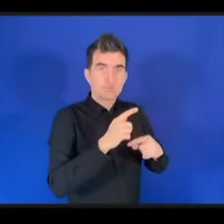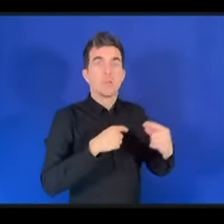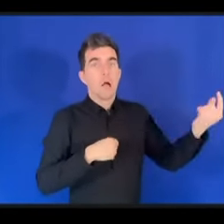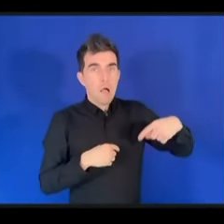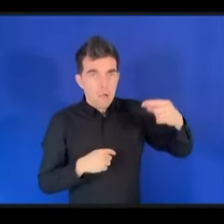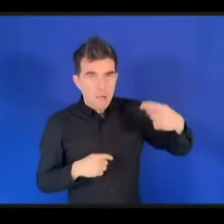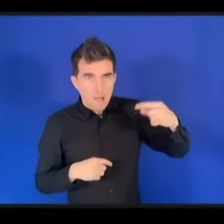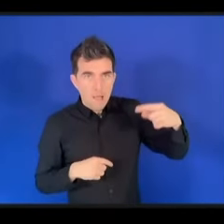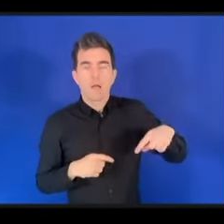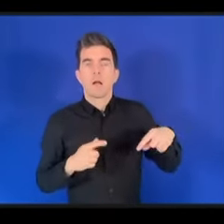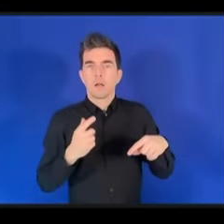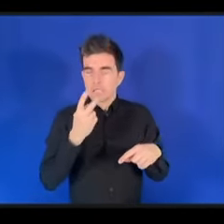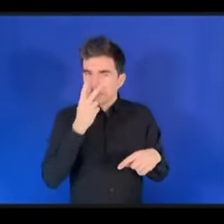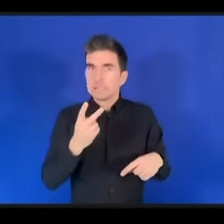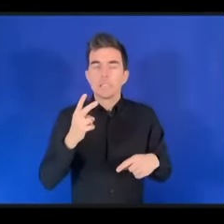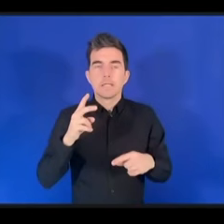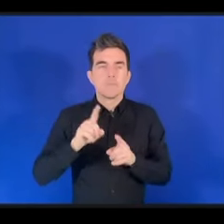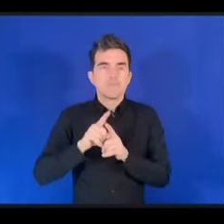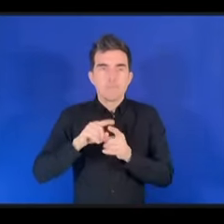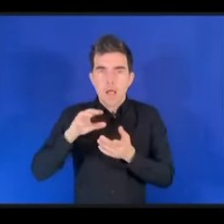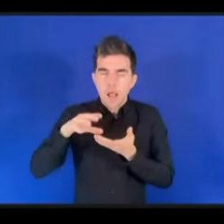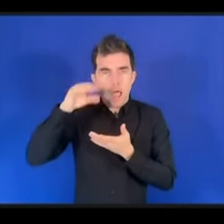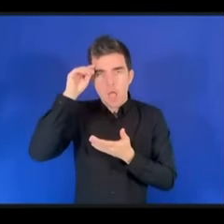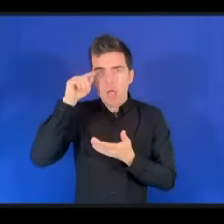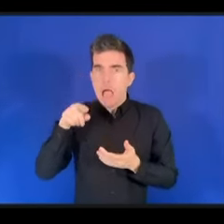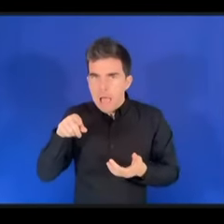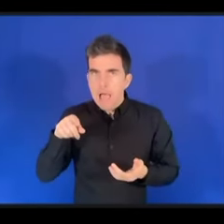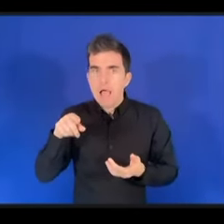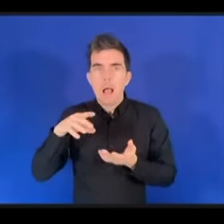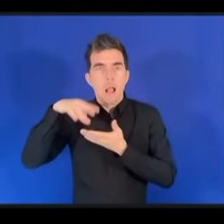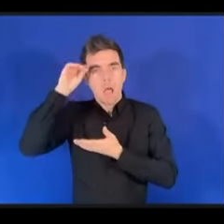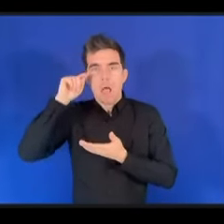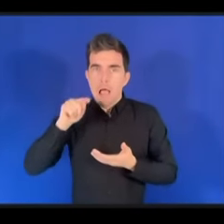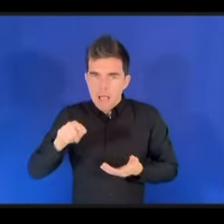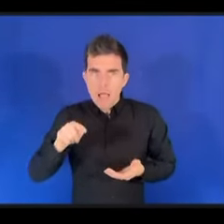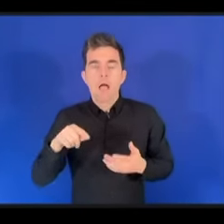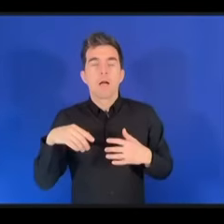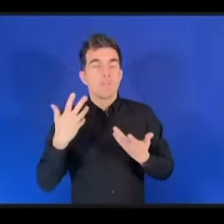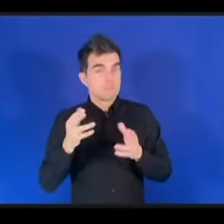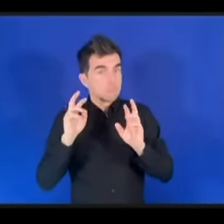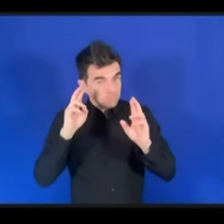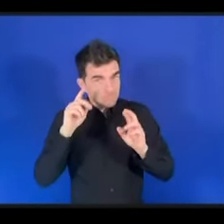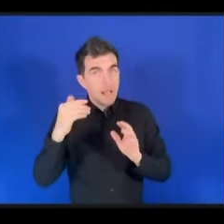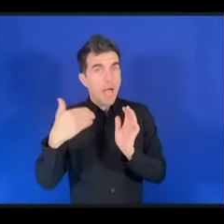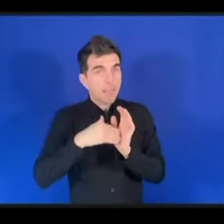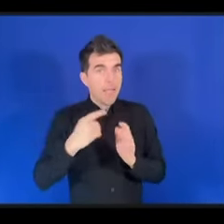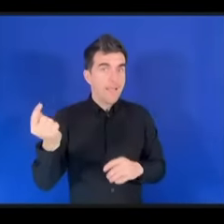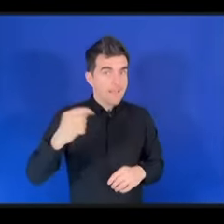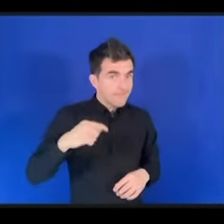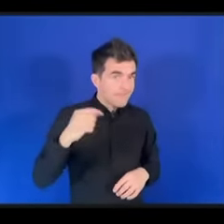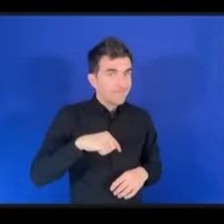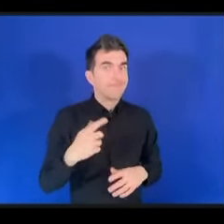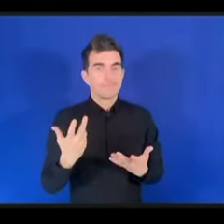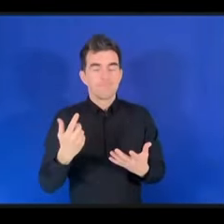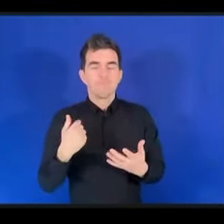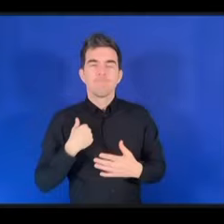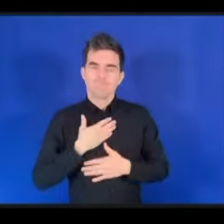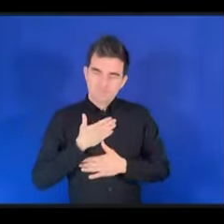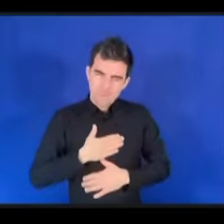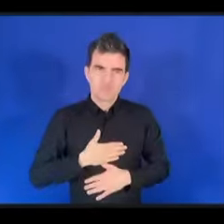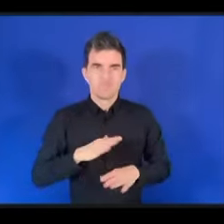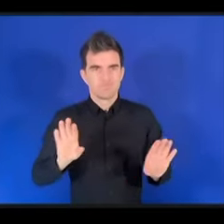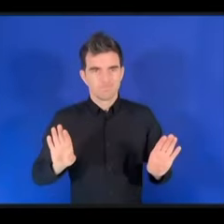will come back to Kyoto in the future. I'd like to close my speech by wishing all the best. Thank you very